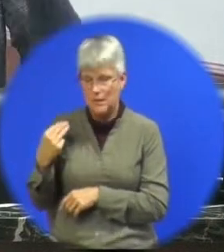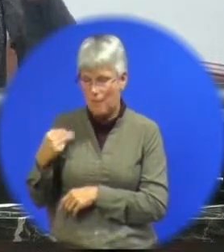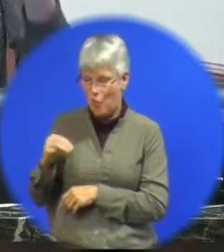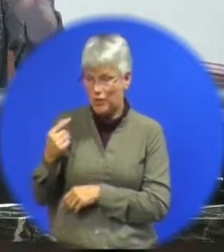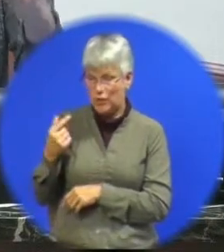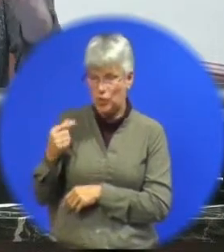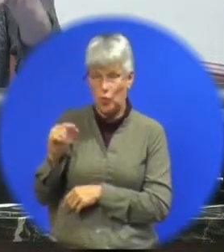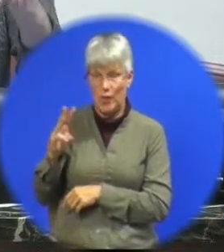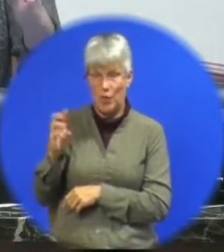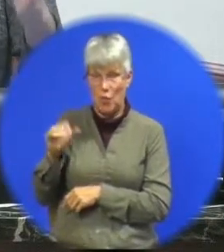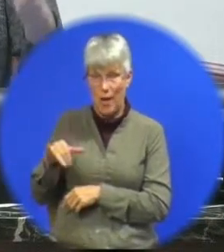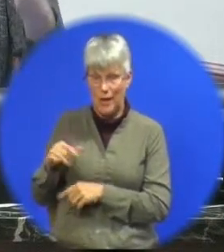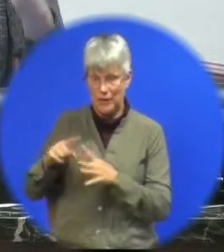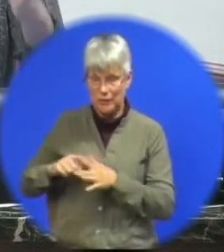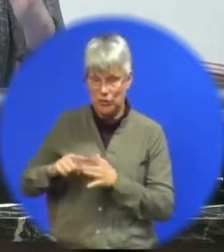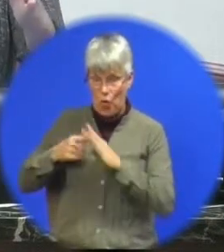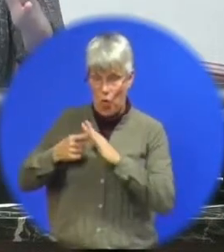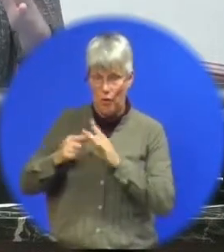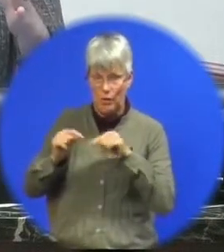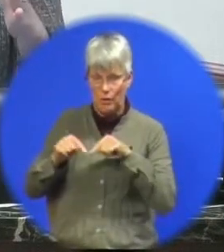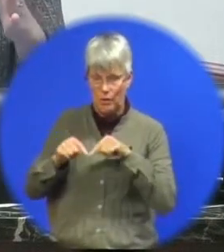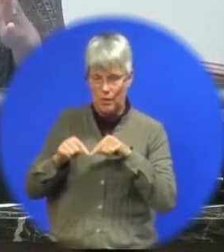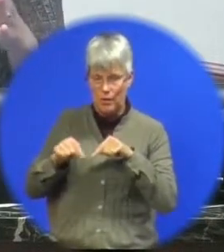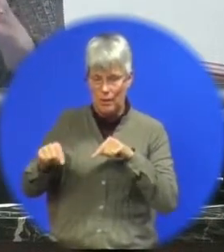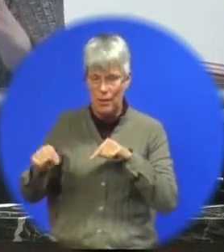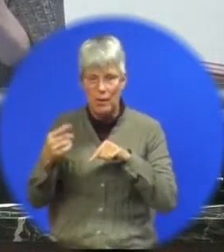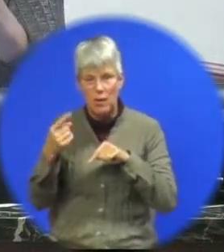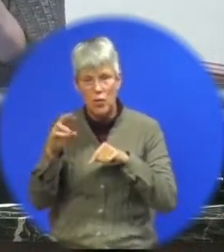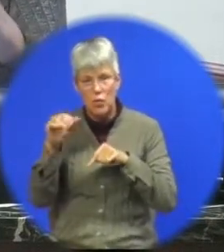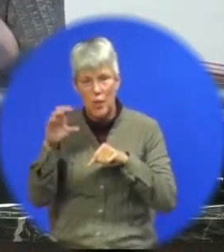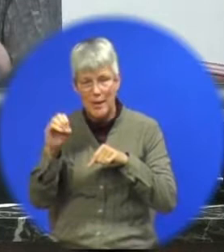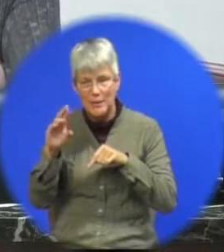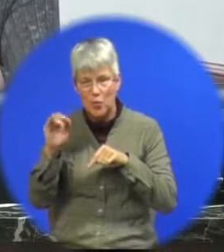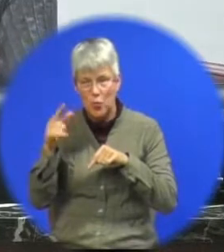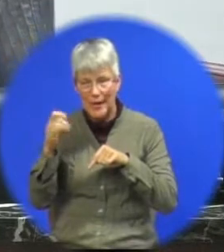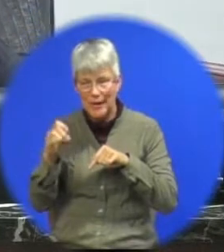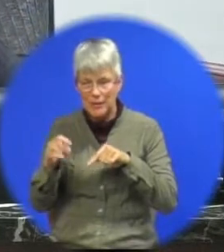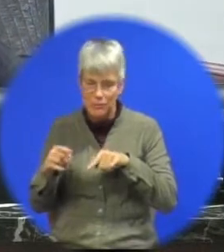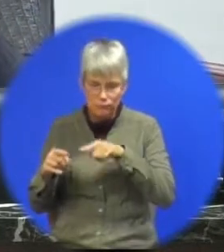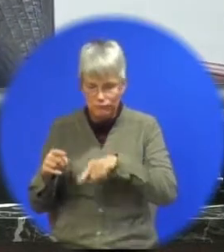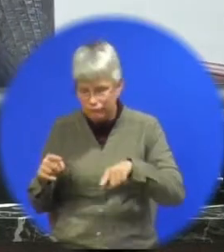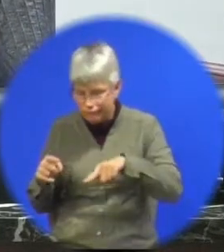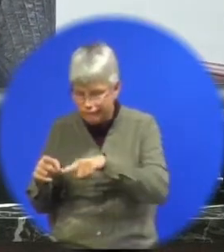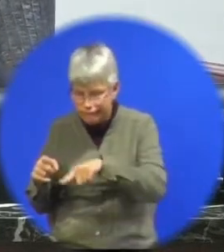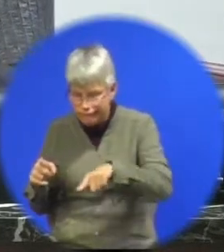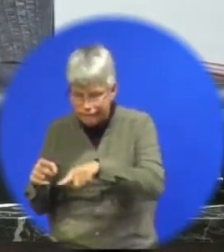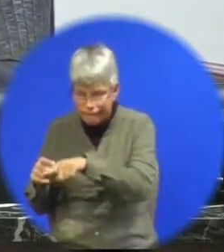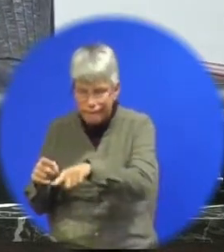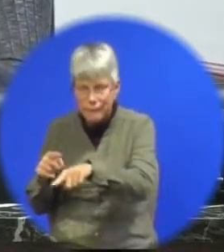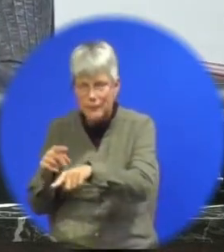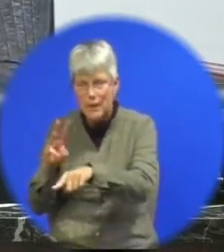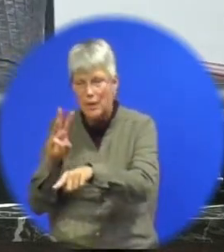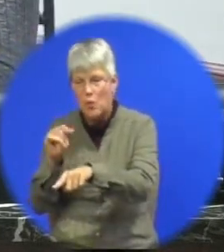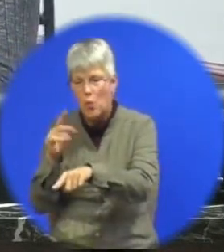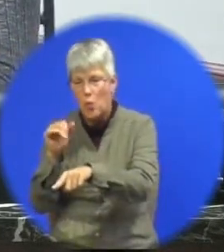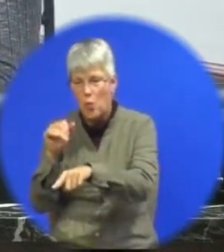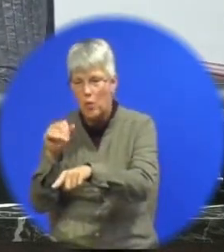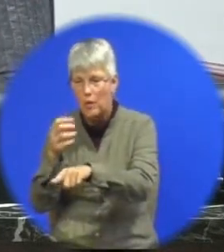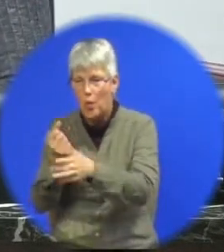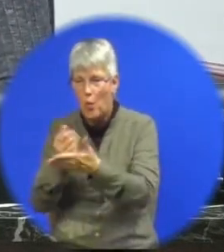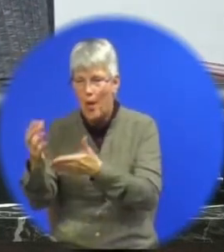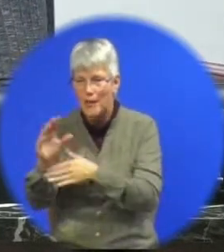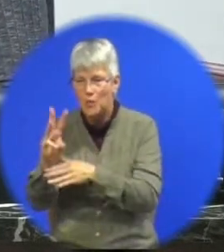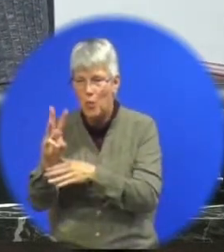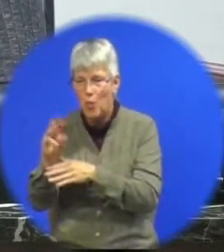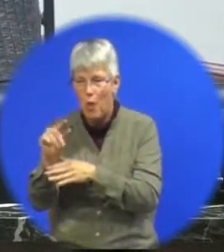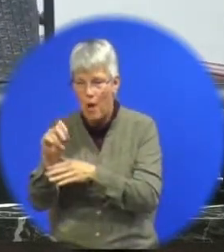So we'll start there, go along the Grace Ridge property, swoop down along the wastewater treatment plant, back up to Vulcan, all the way